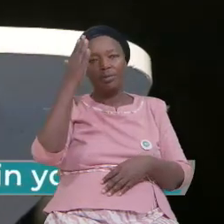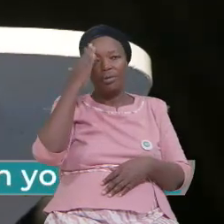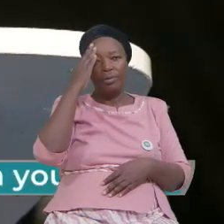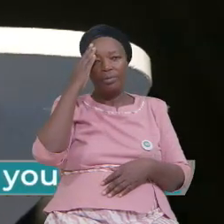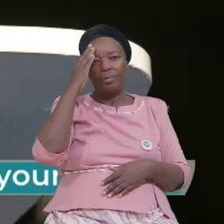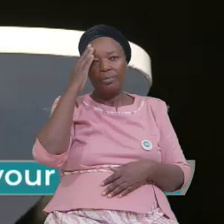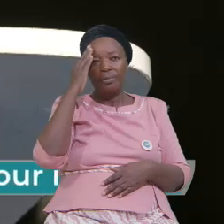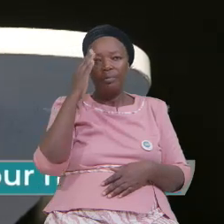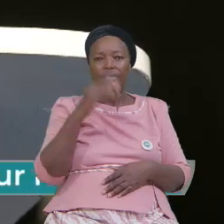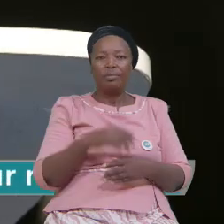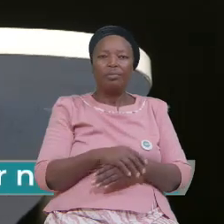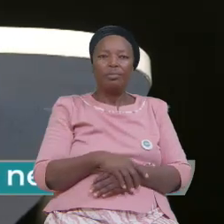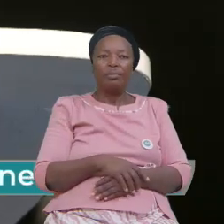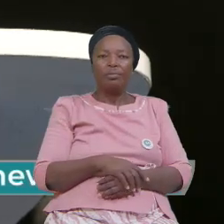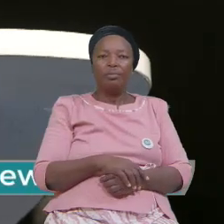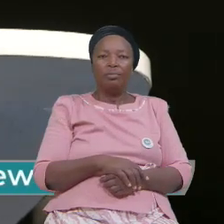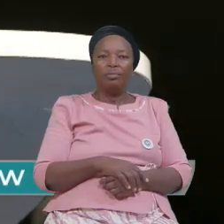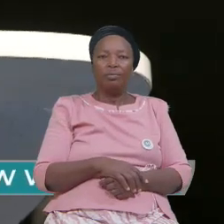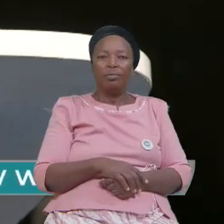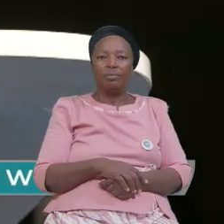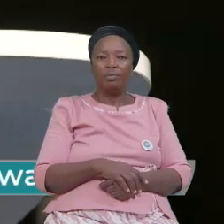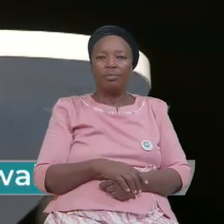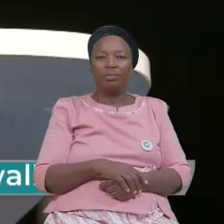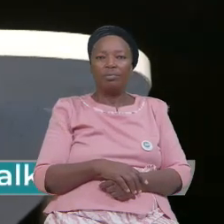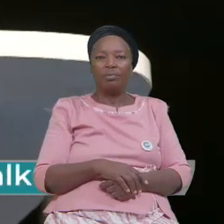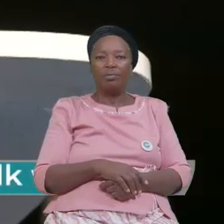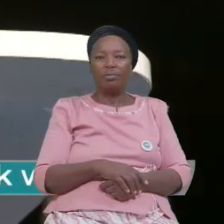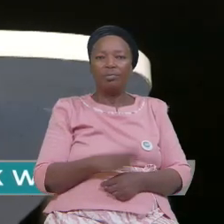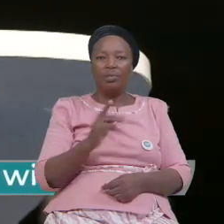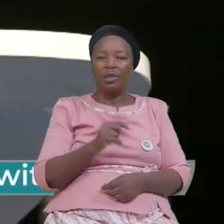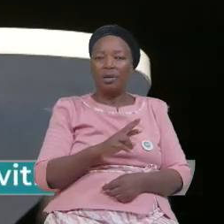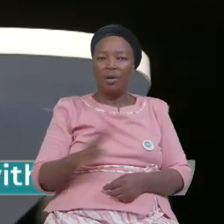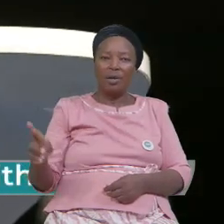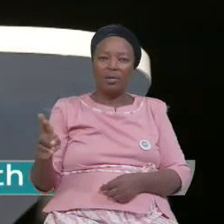you can raise the flag. By the right hand,